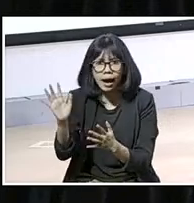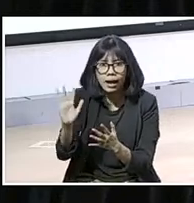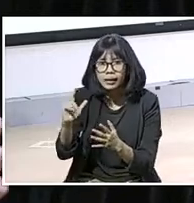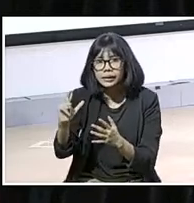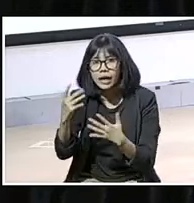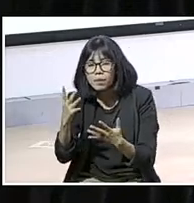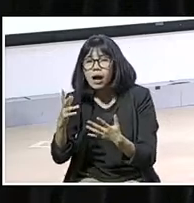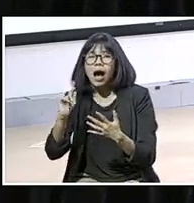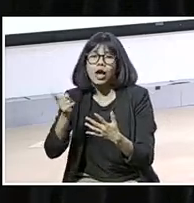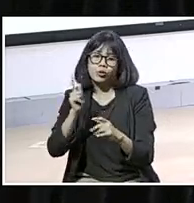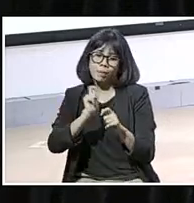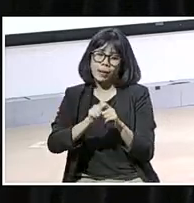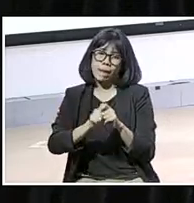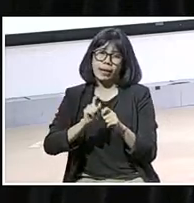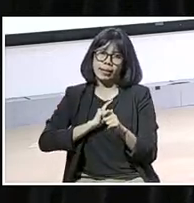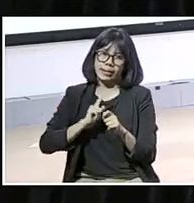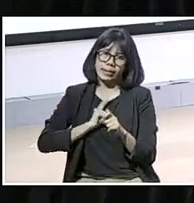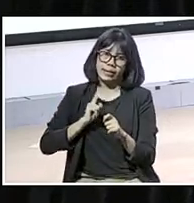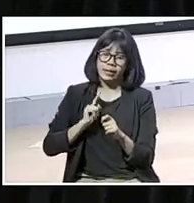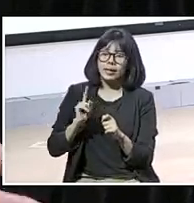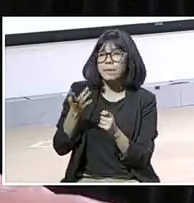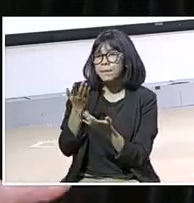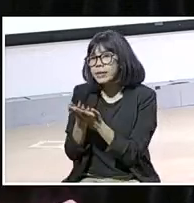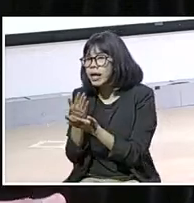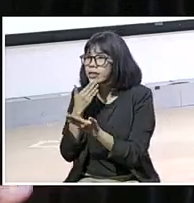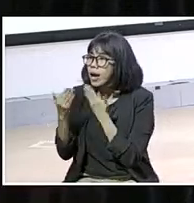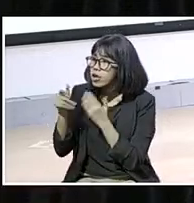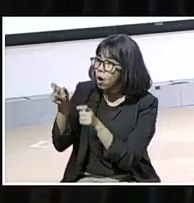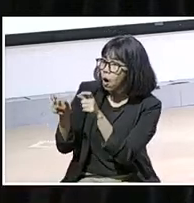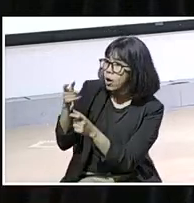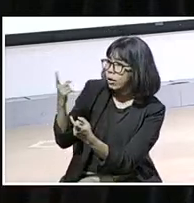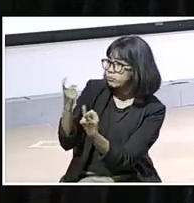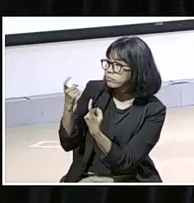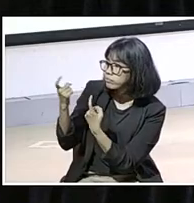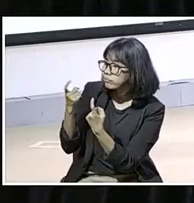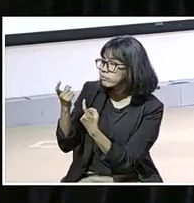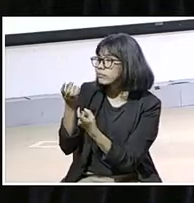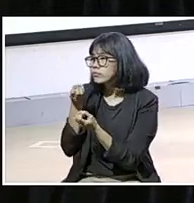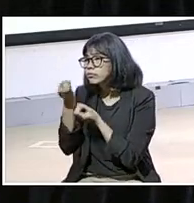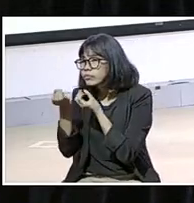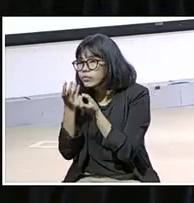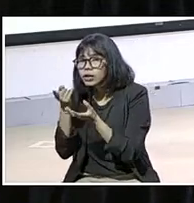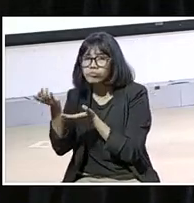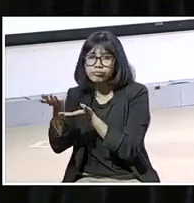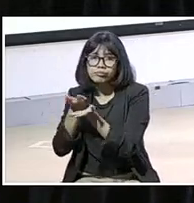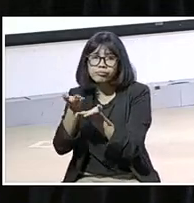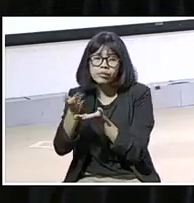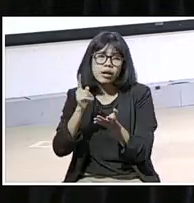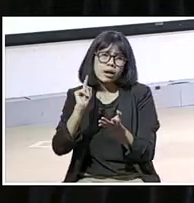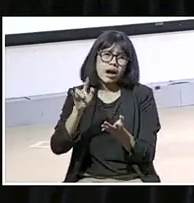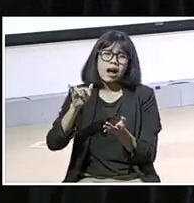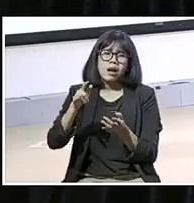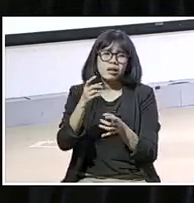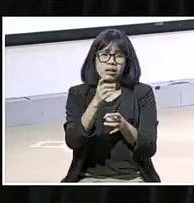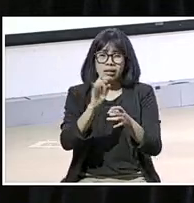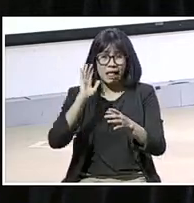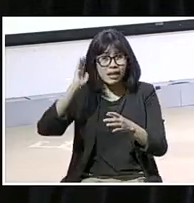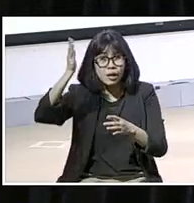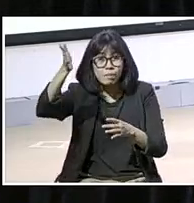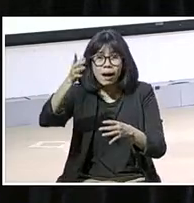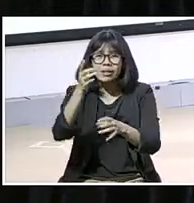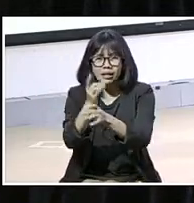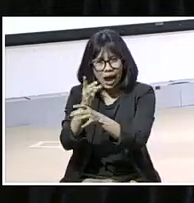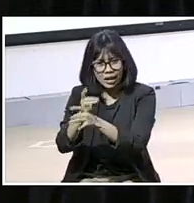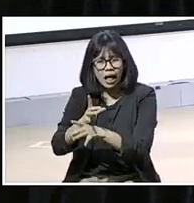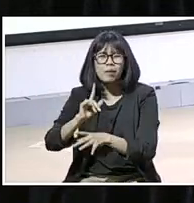that you've accomplished in your life, and you look at the failures that preceded that, you're going to see a lot of failure. And so,